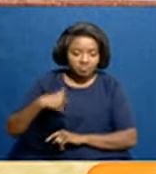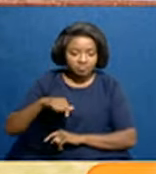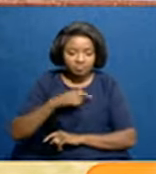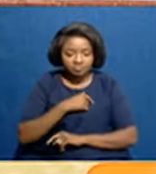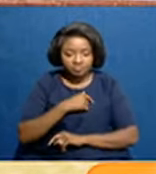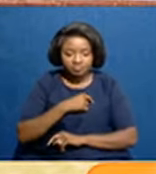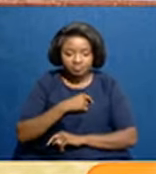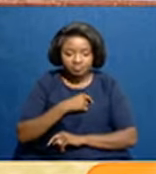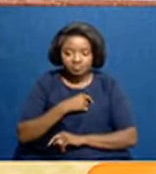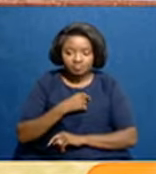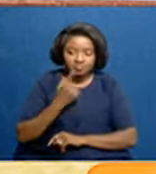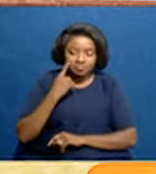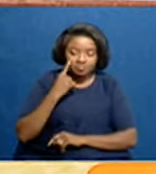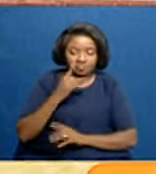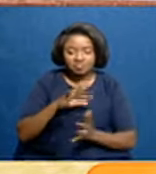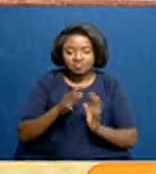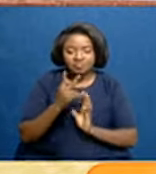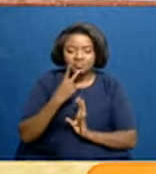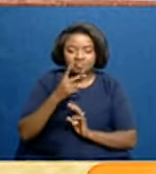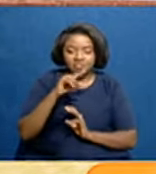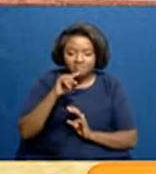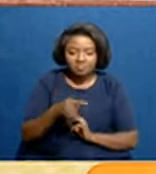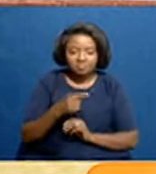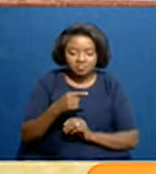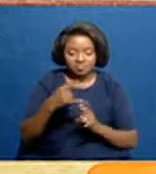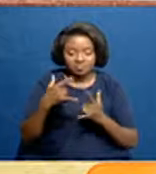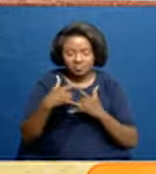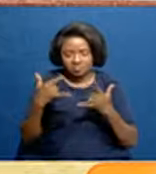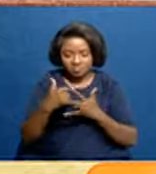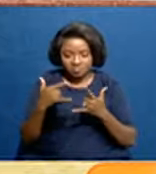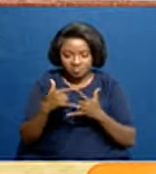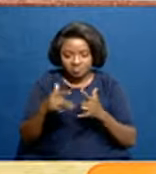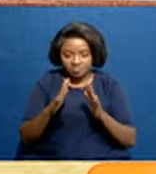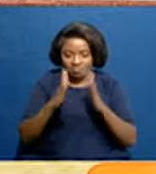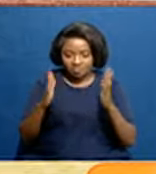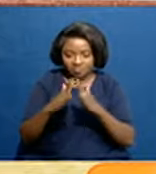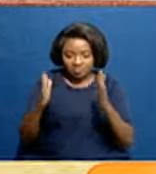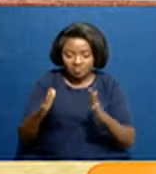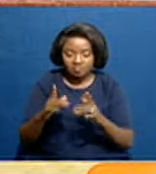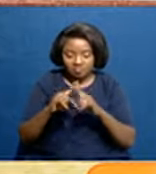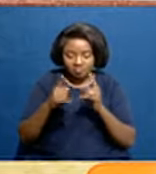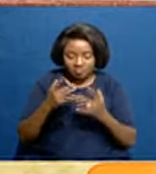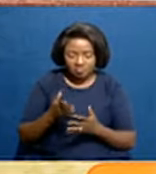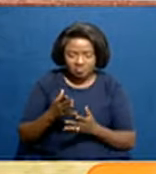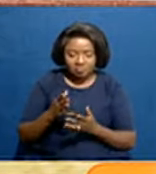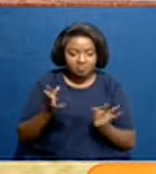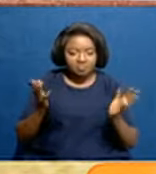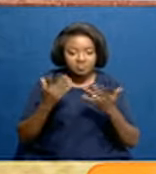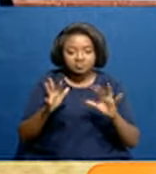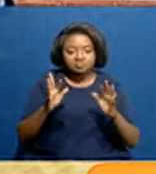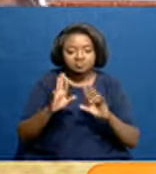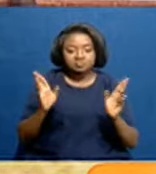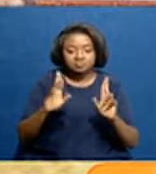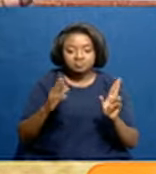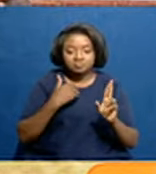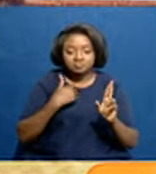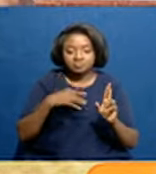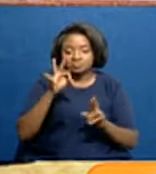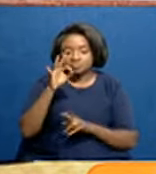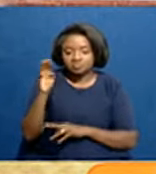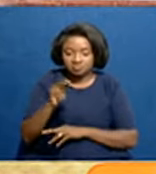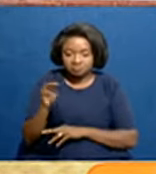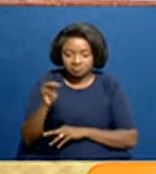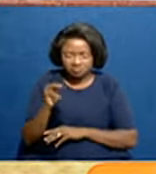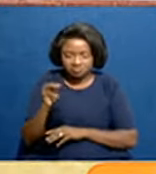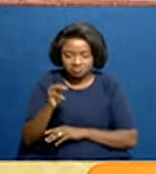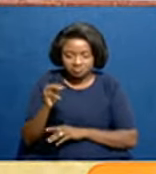about a 200,000 deficit every year that we are creating, we already have almost close to 3 million